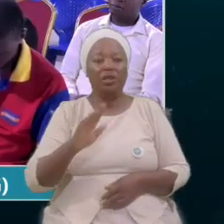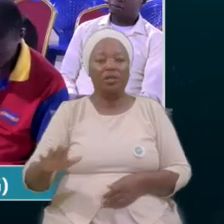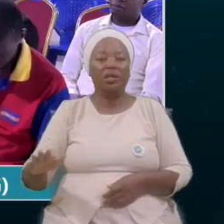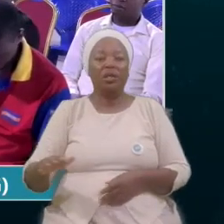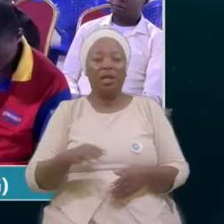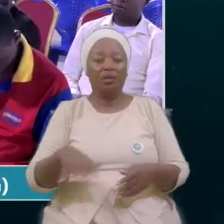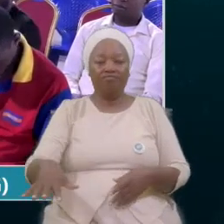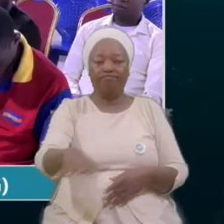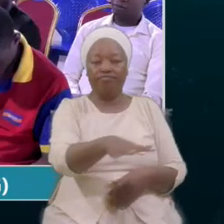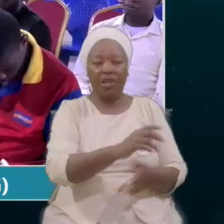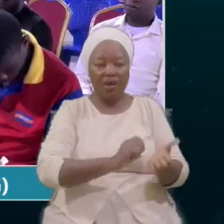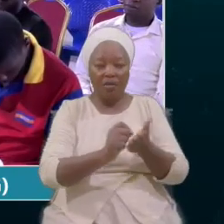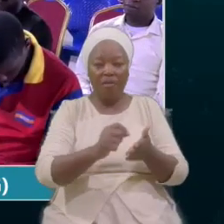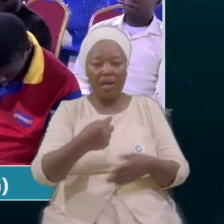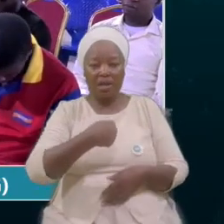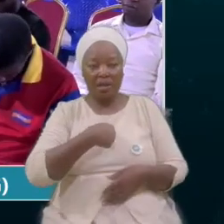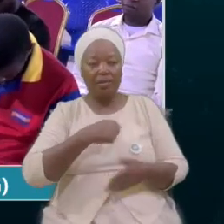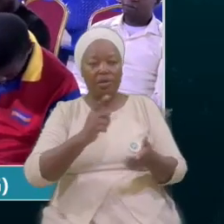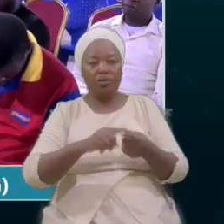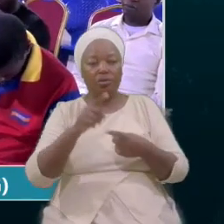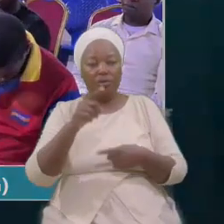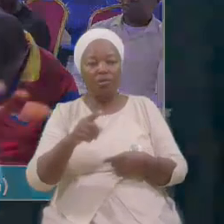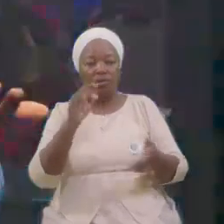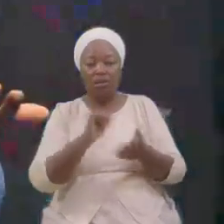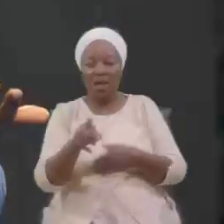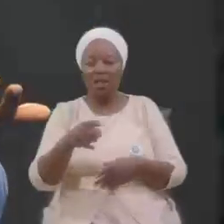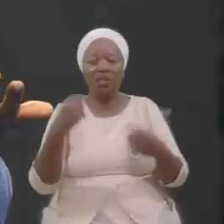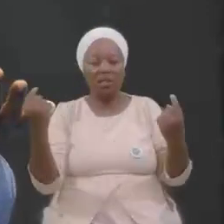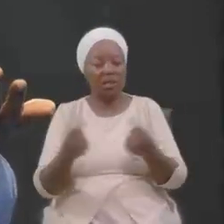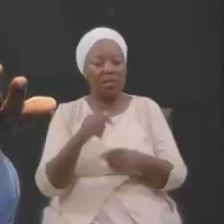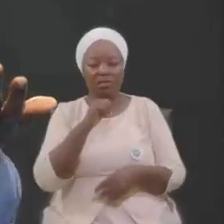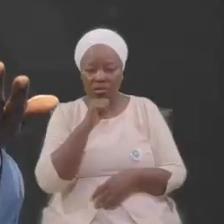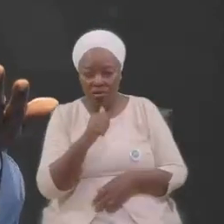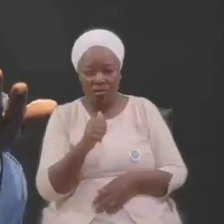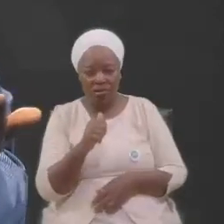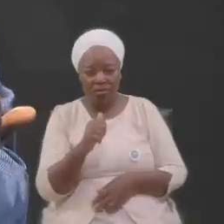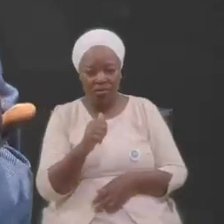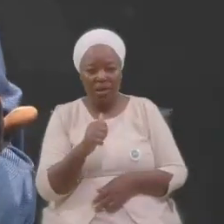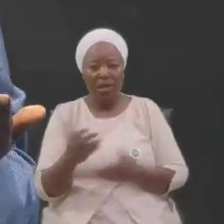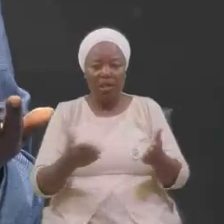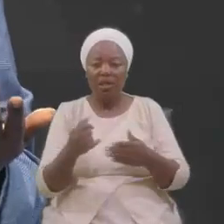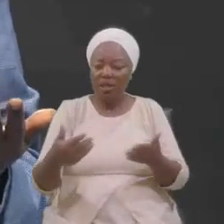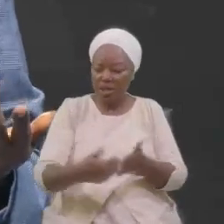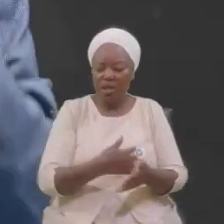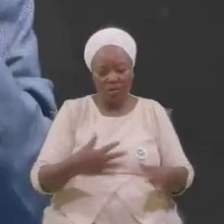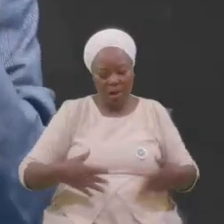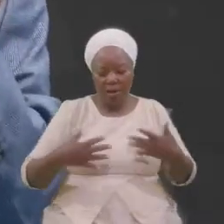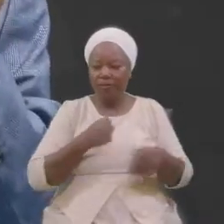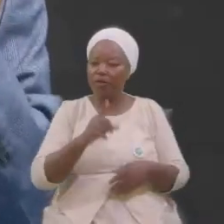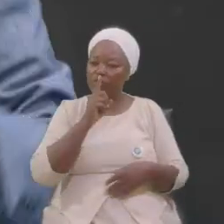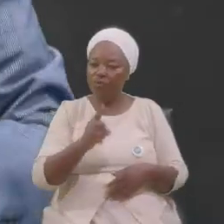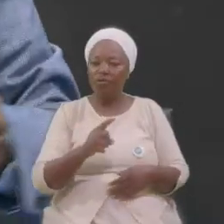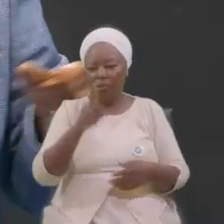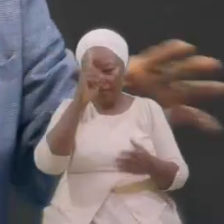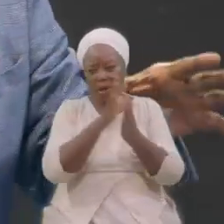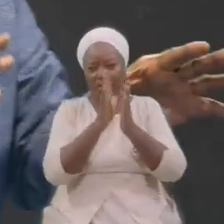you, that ye sin not. Here is the new life of the true believer, the new